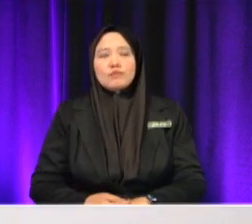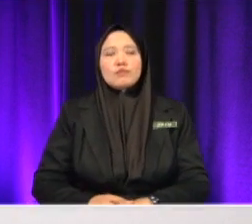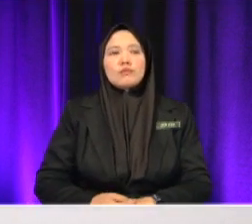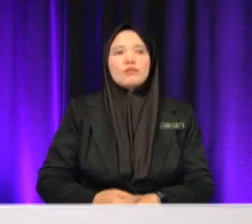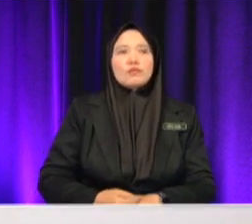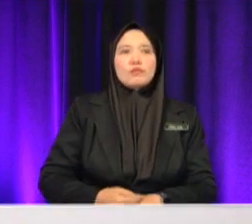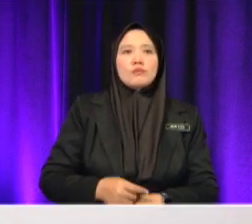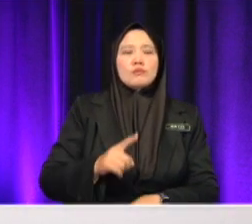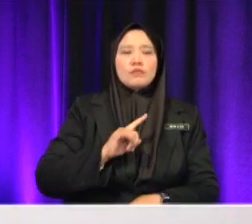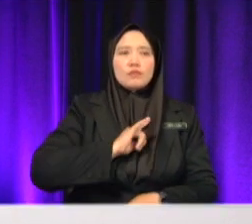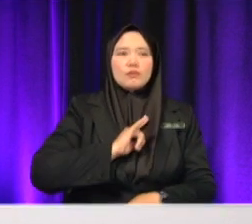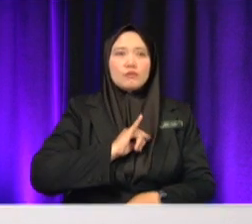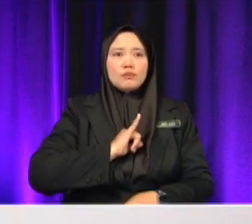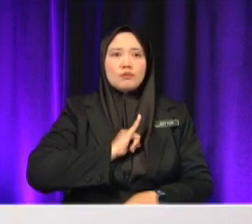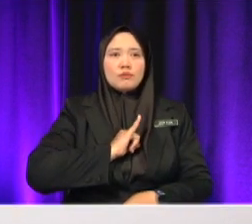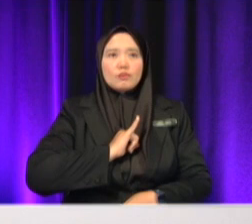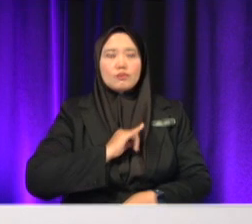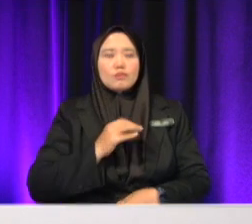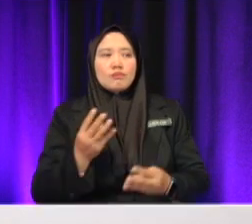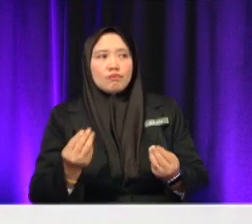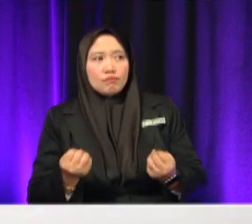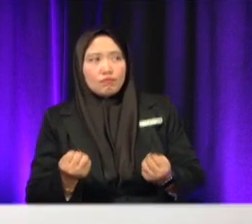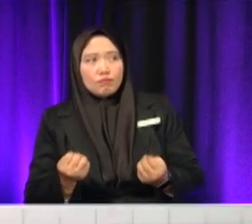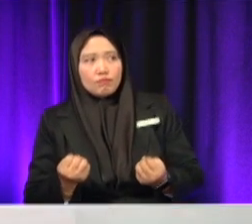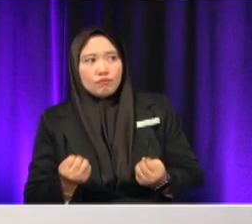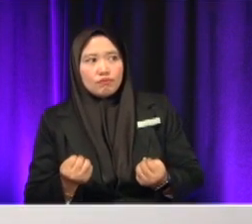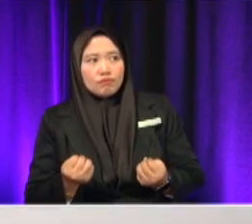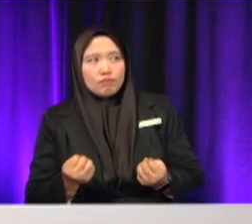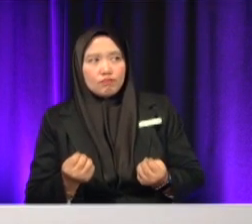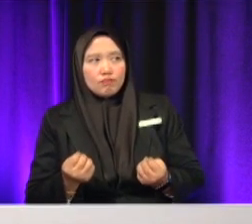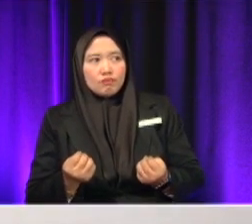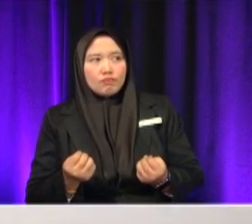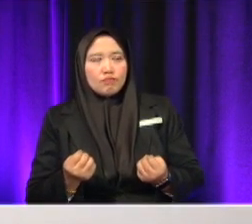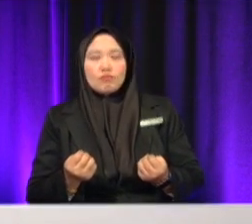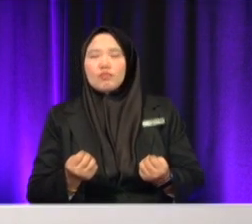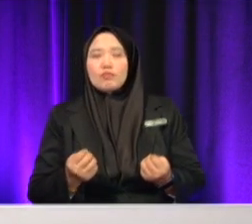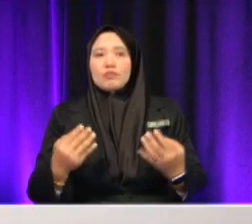out loud. So this is our article. So viewers at home, you can refer to your own textbooks.